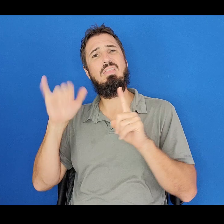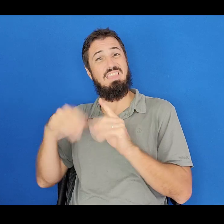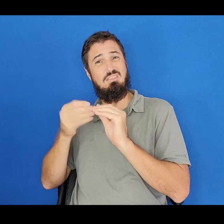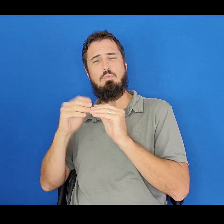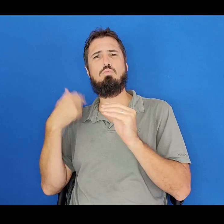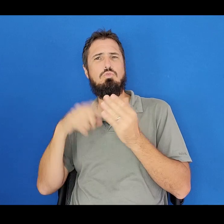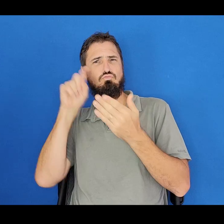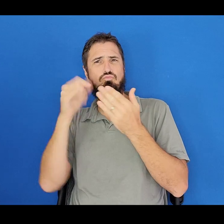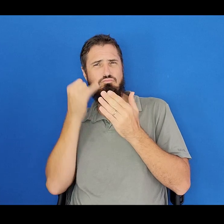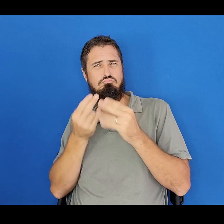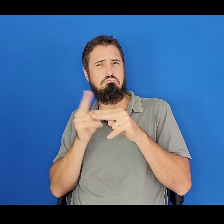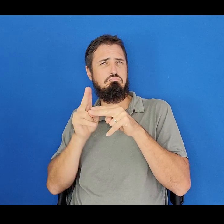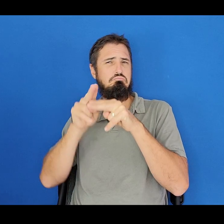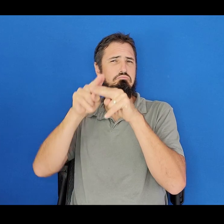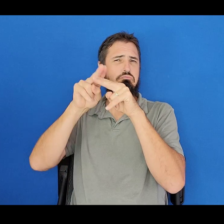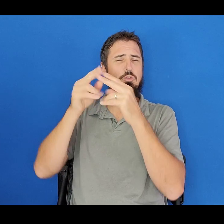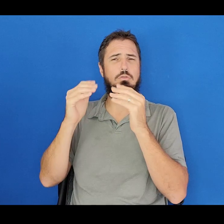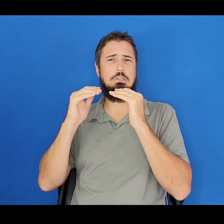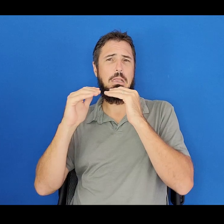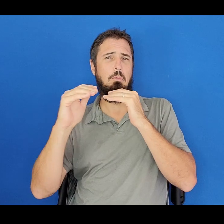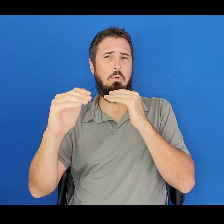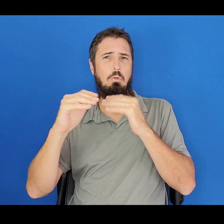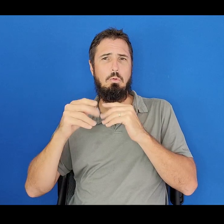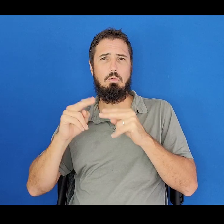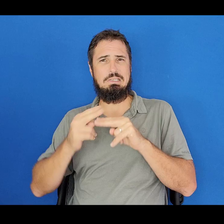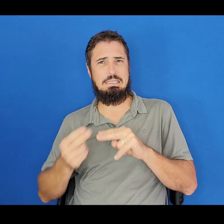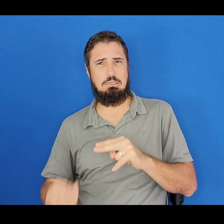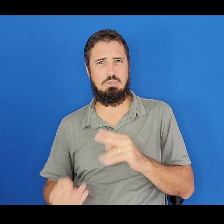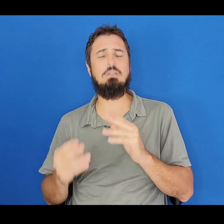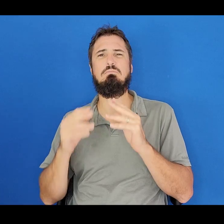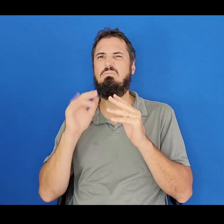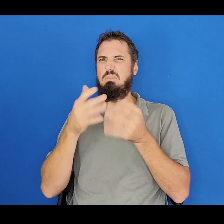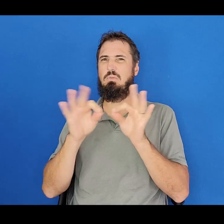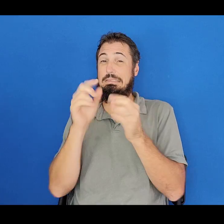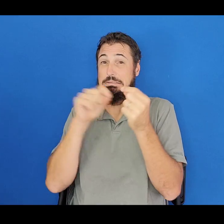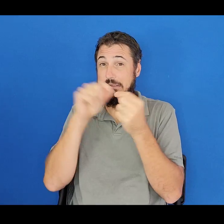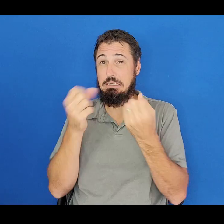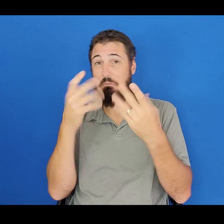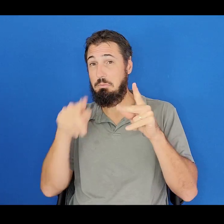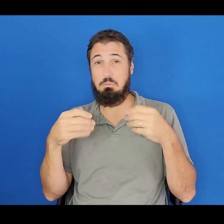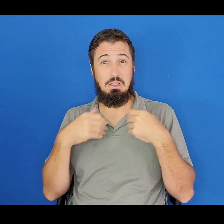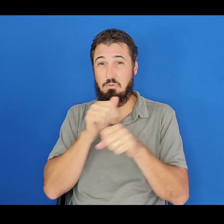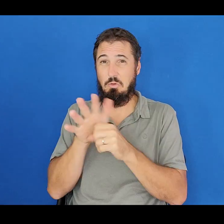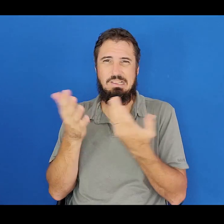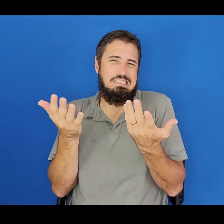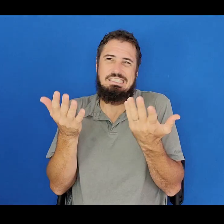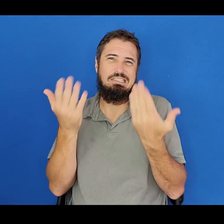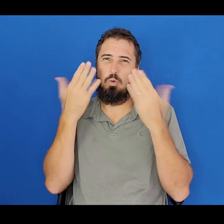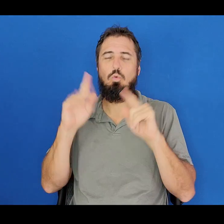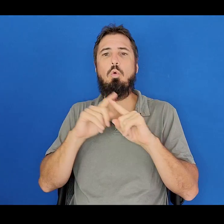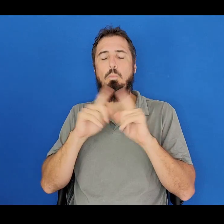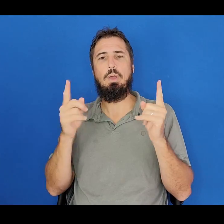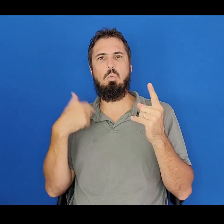case counts. Are cases increasing, stable, or decreasing, rather than the exact number? Home